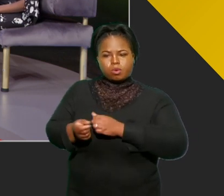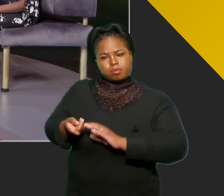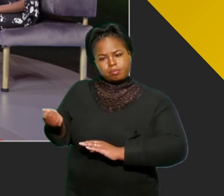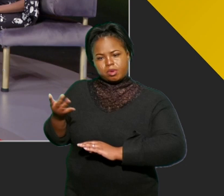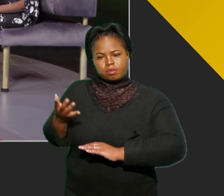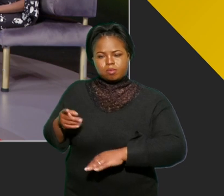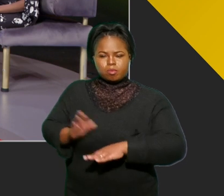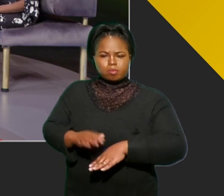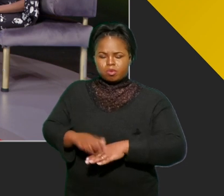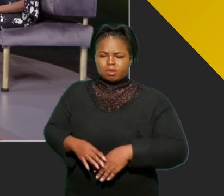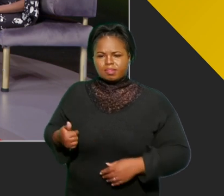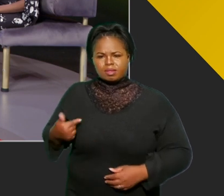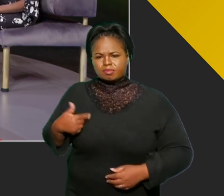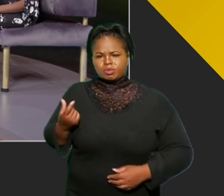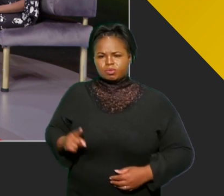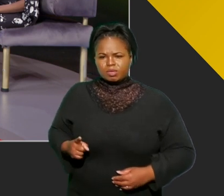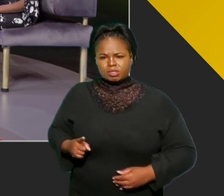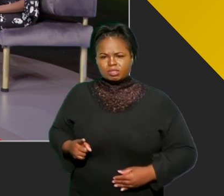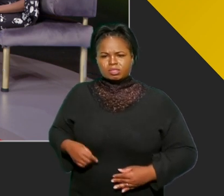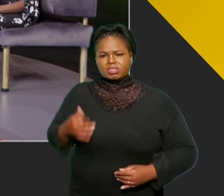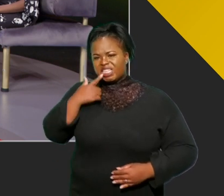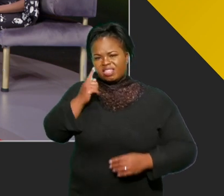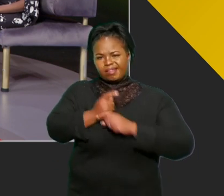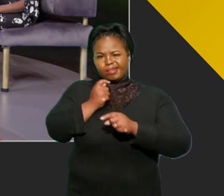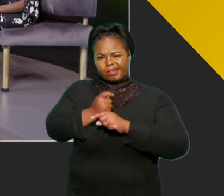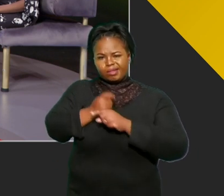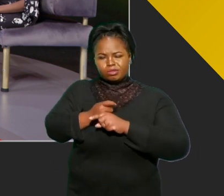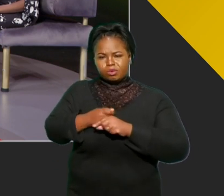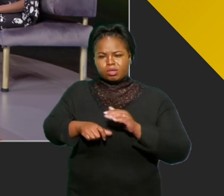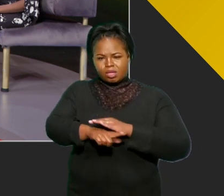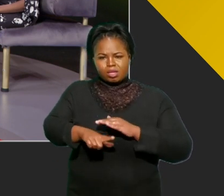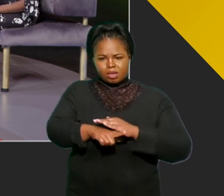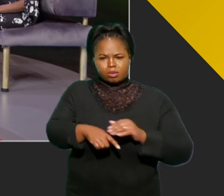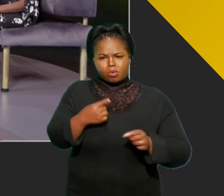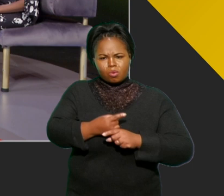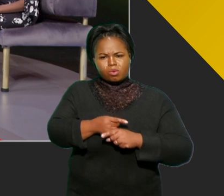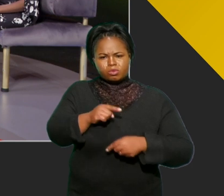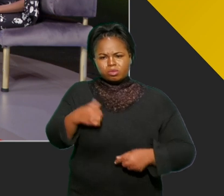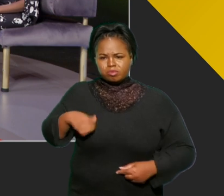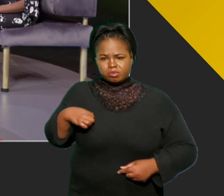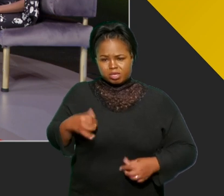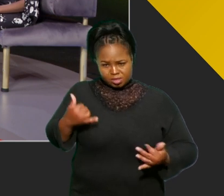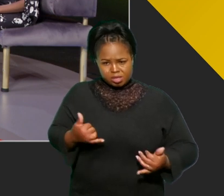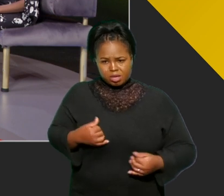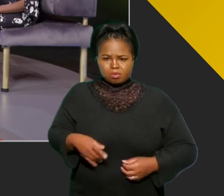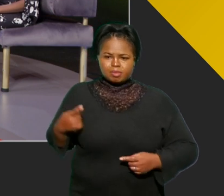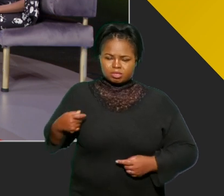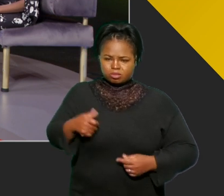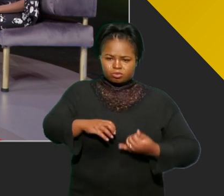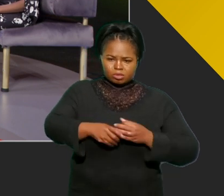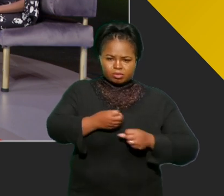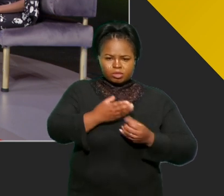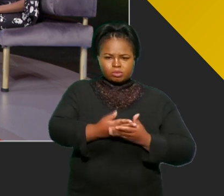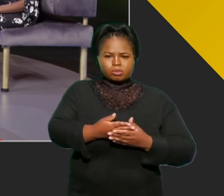more expensive. Where do I end up? I end up in an informal settlement on a land that is dolomatic, and the municipality now has to pump money to make